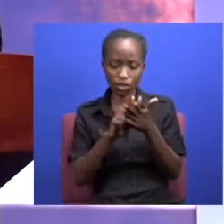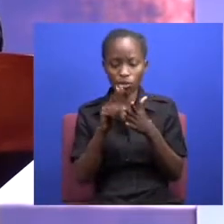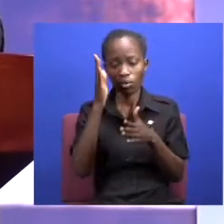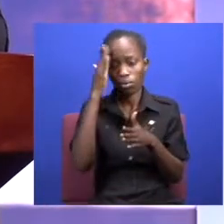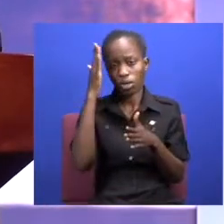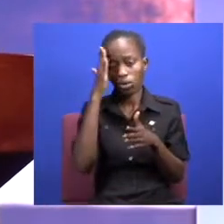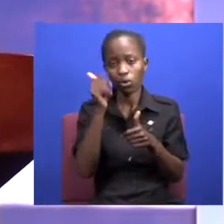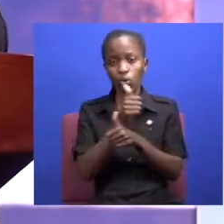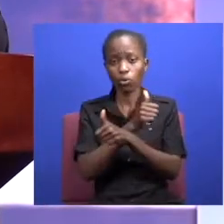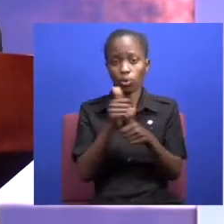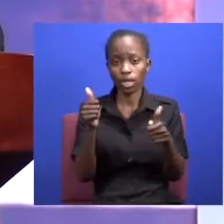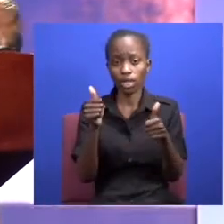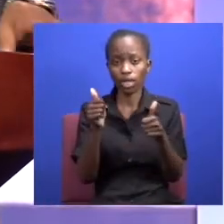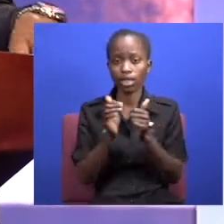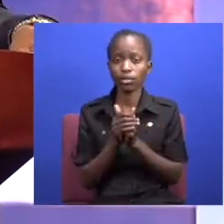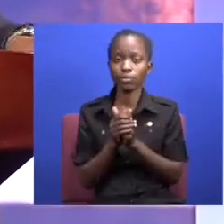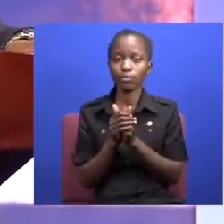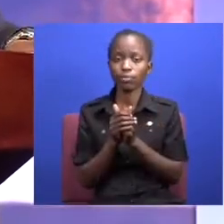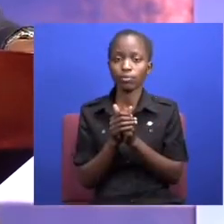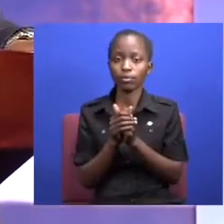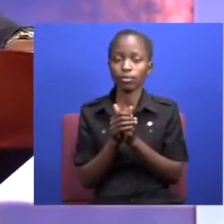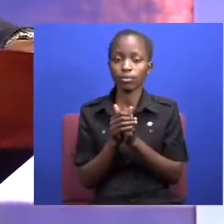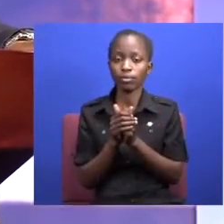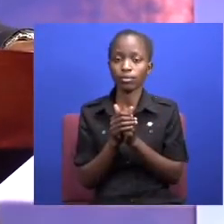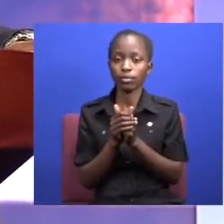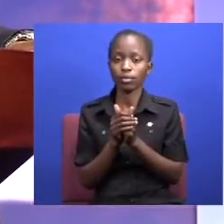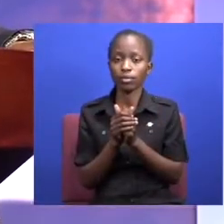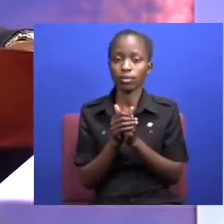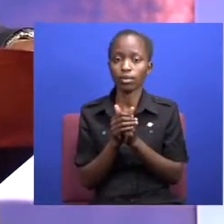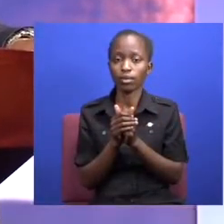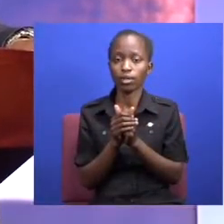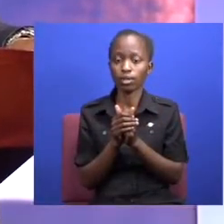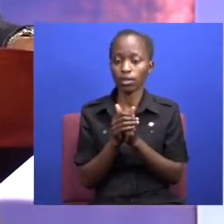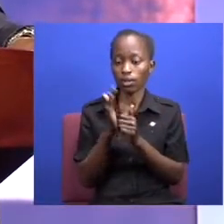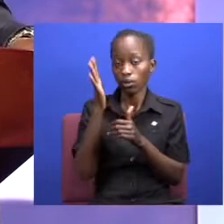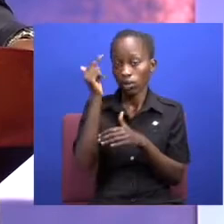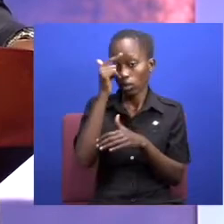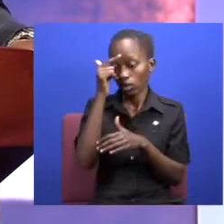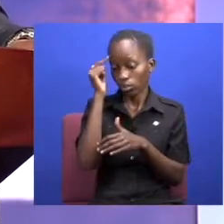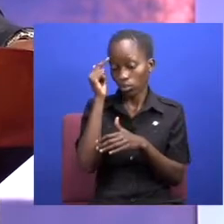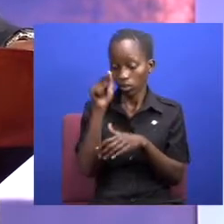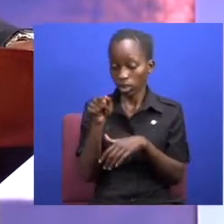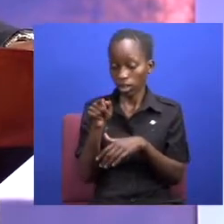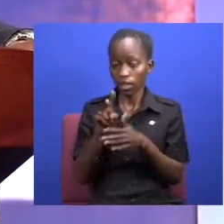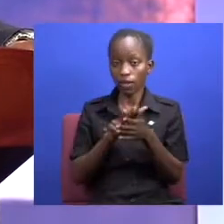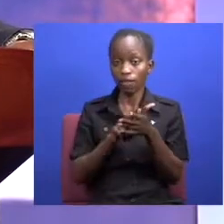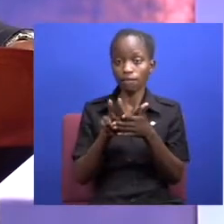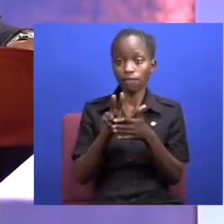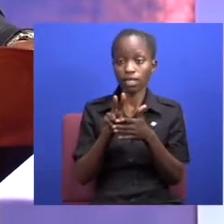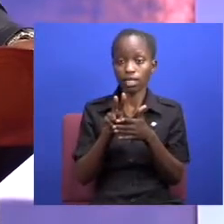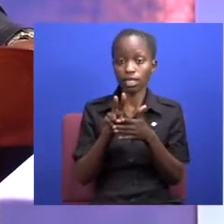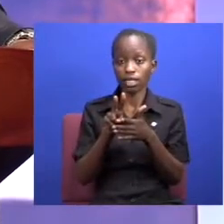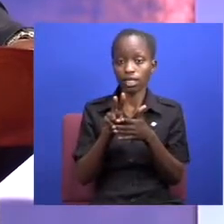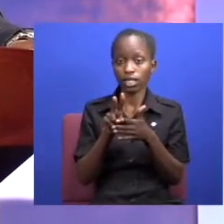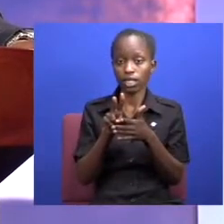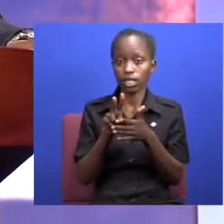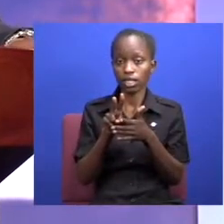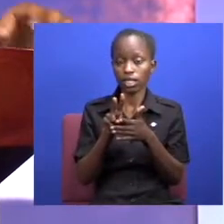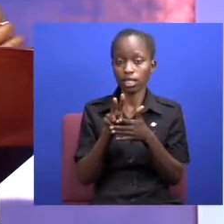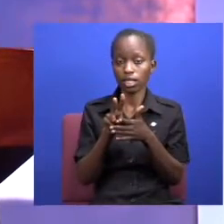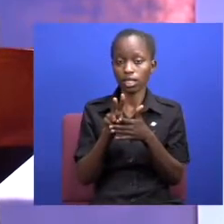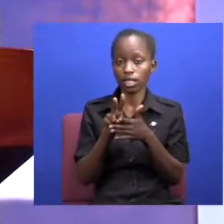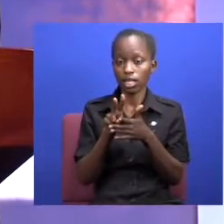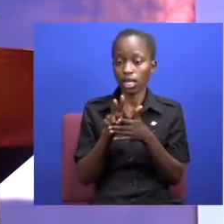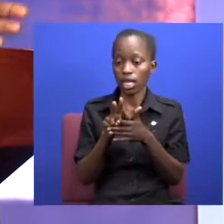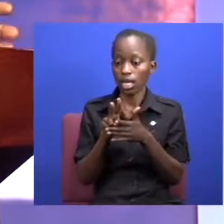be known or popular amongst many people is that this verse has raised debate as to whether the scripture